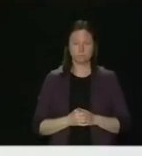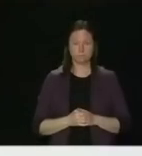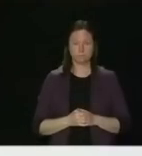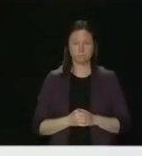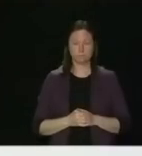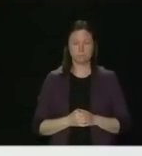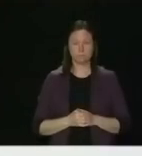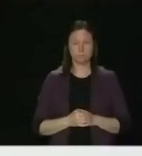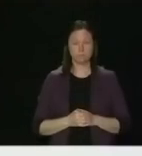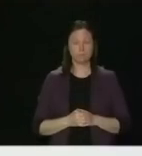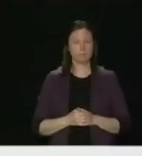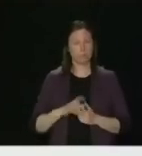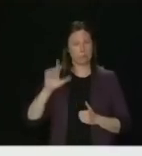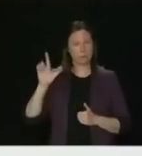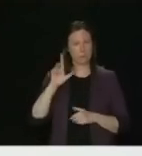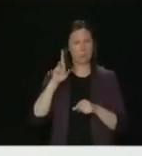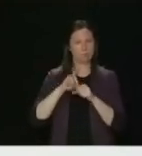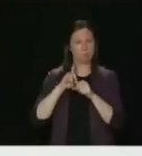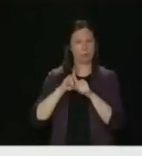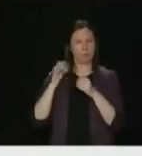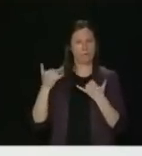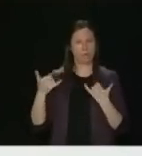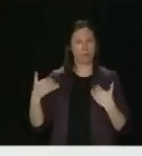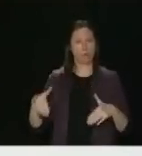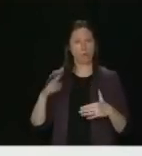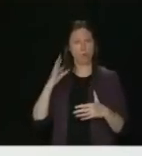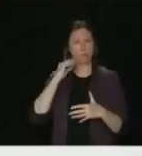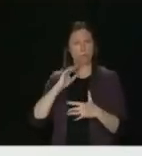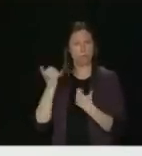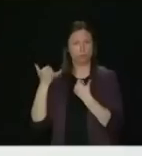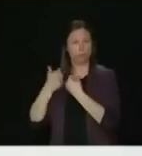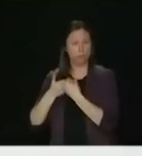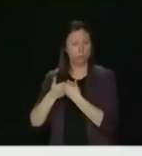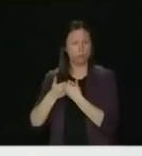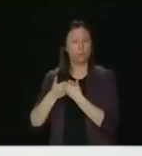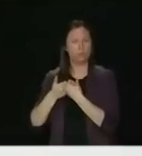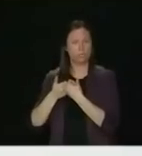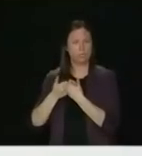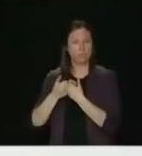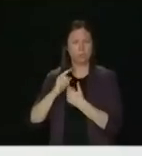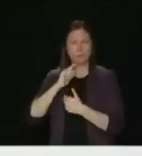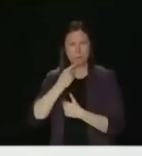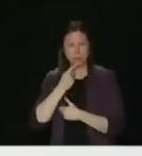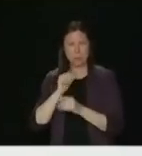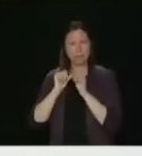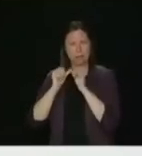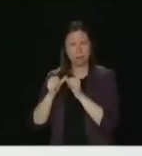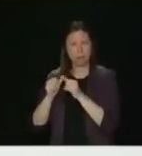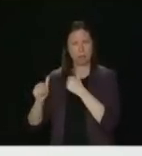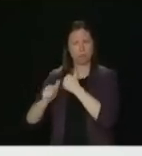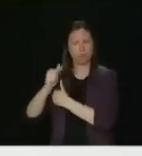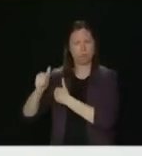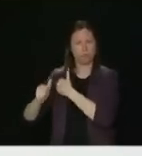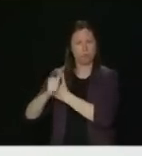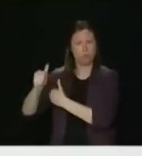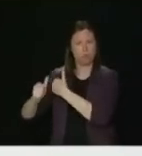Across the world, liberal democracies are being confronted with serious and repeated threats.